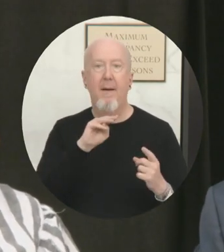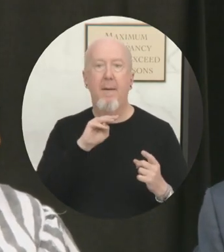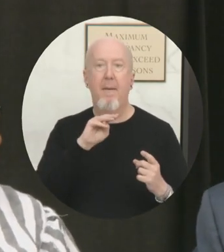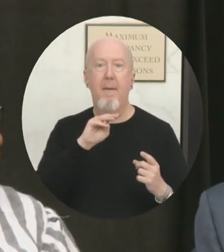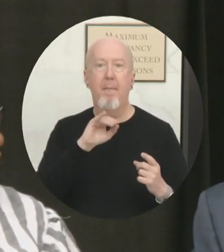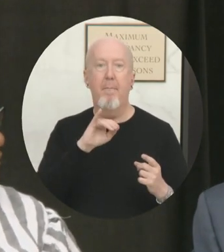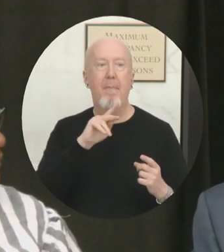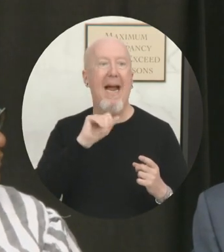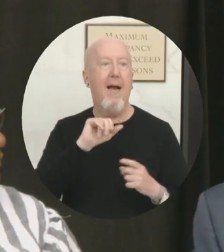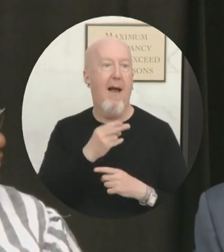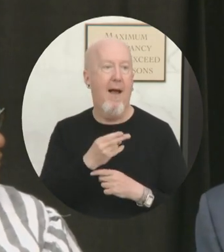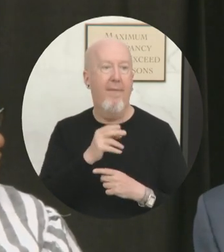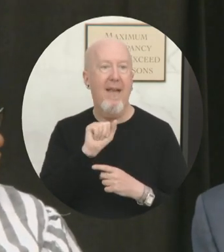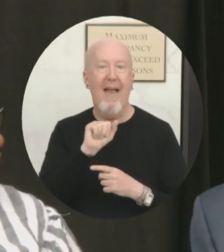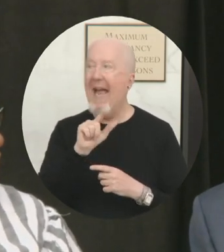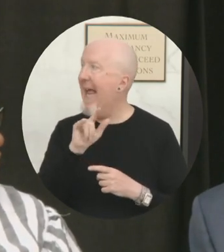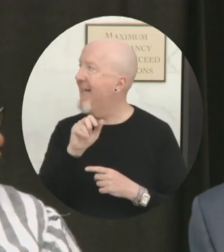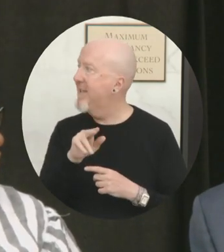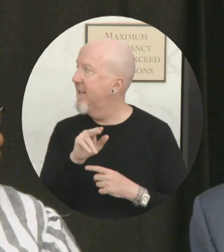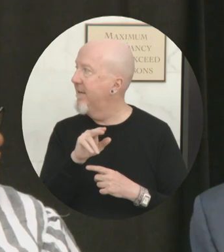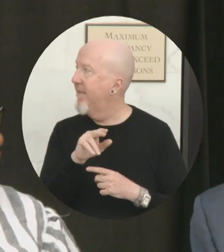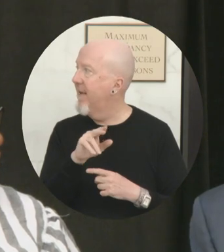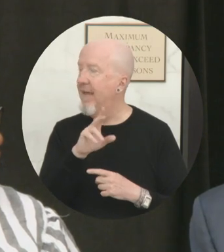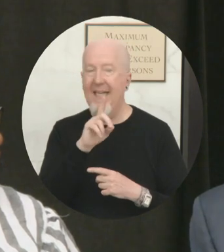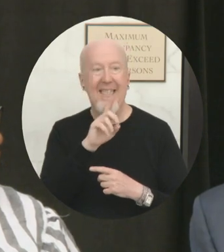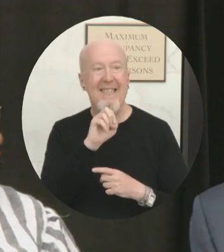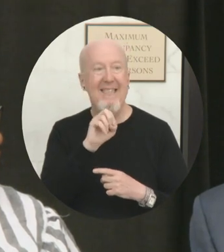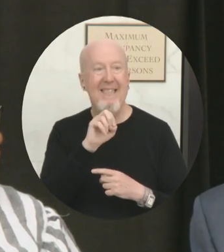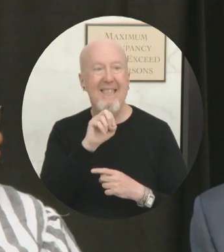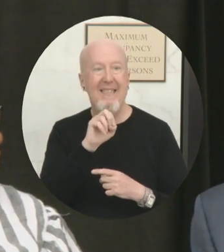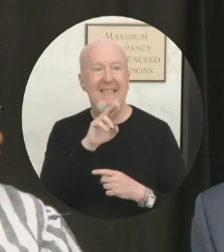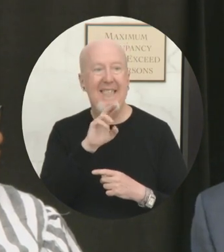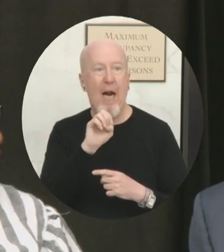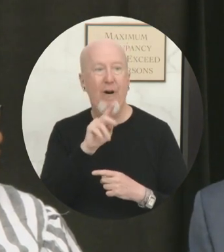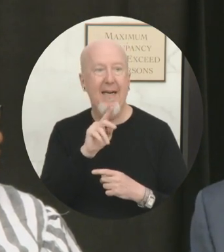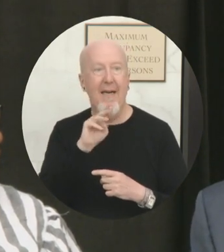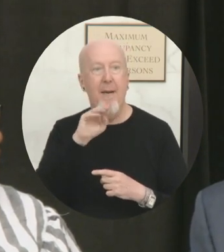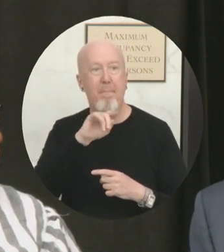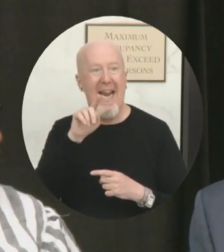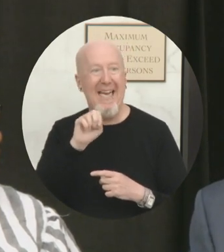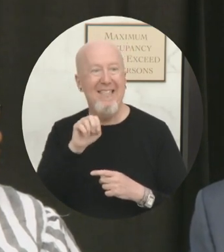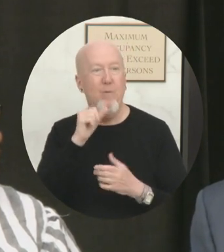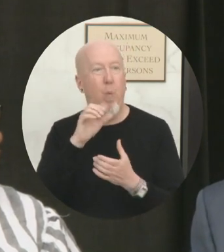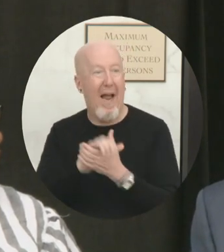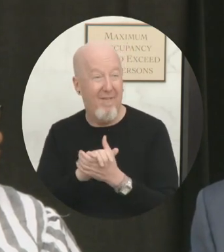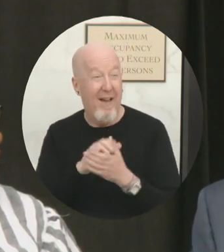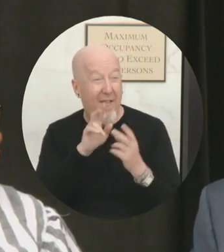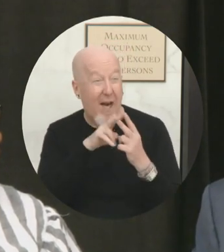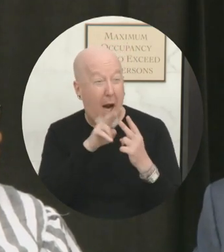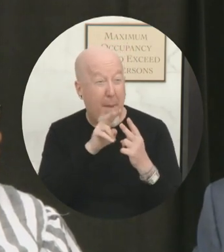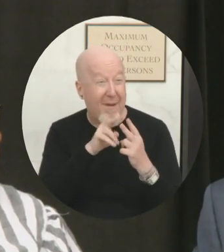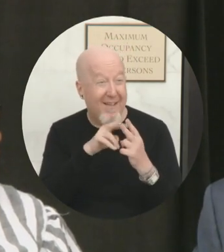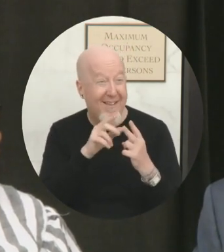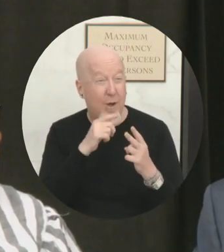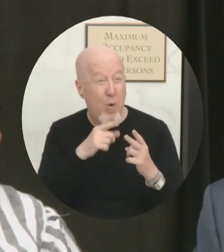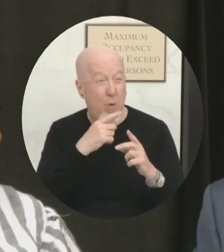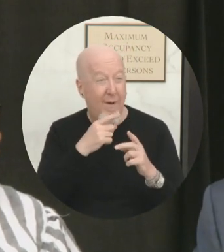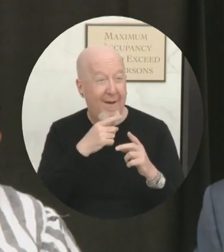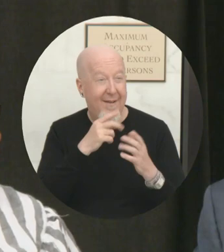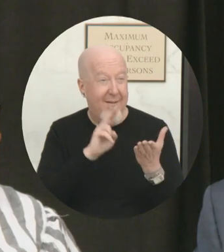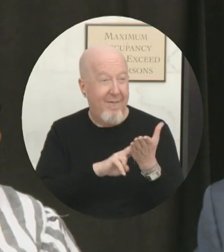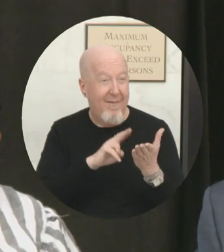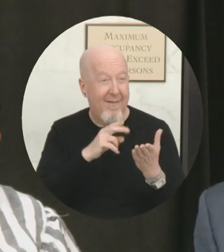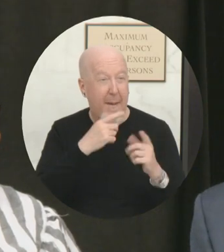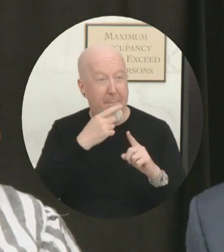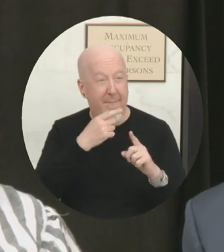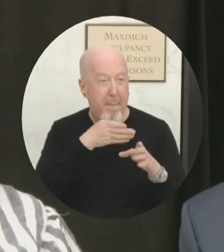Allison. Derek Manny's wife. So the couple that were like the main